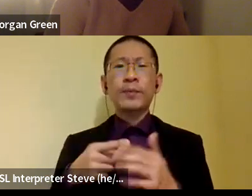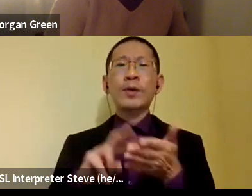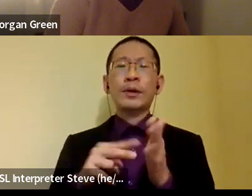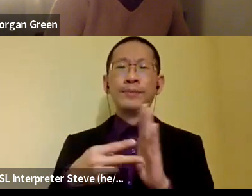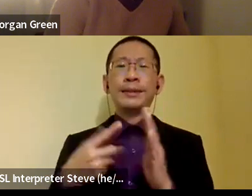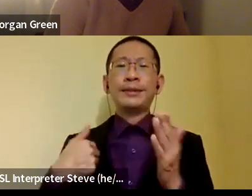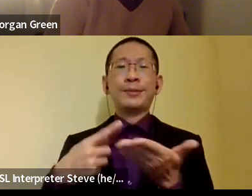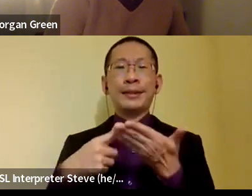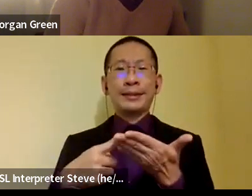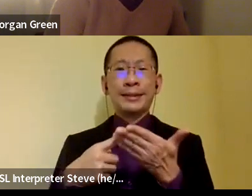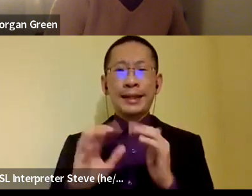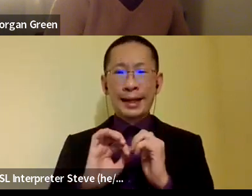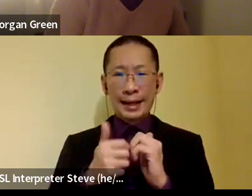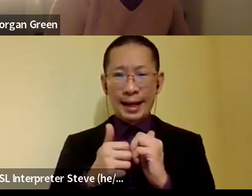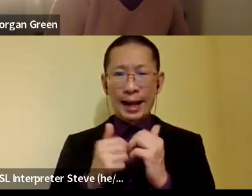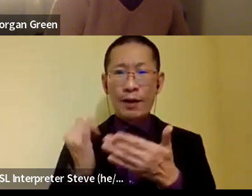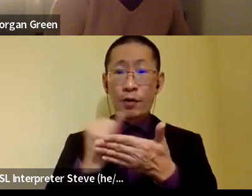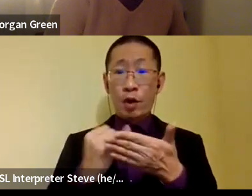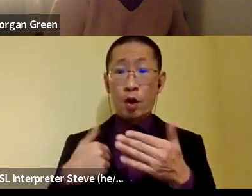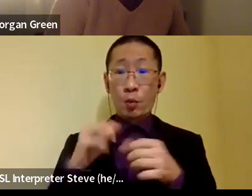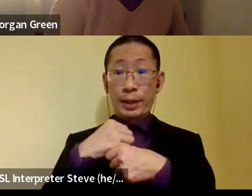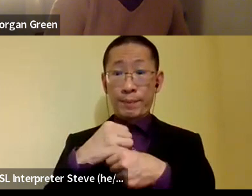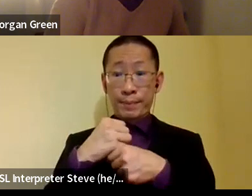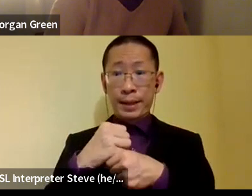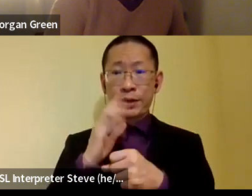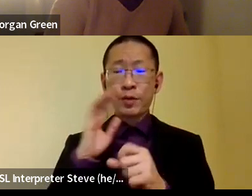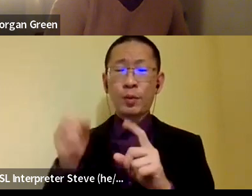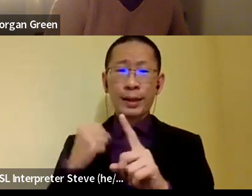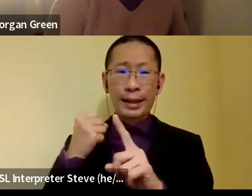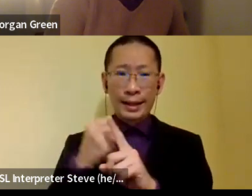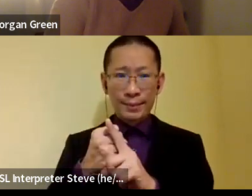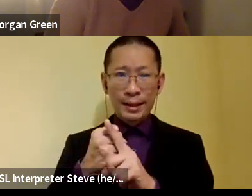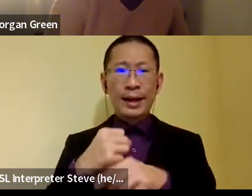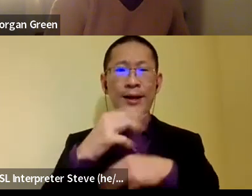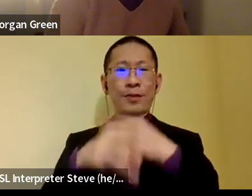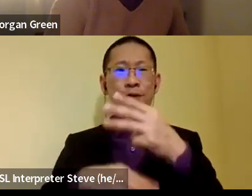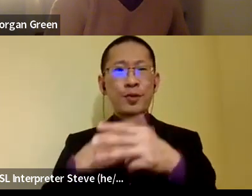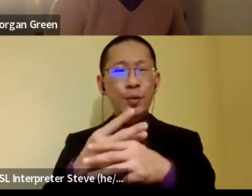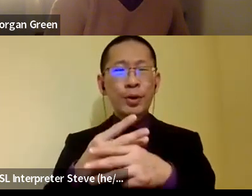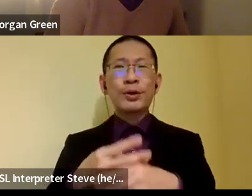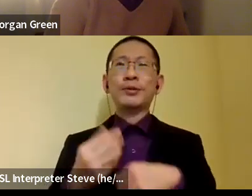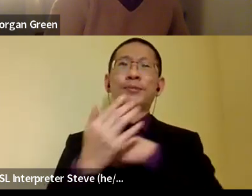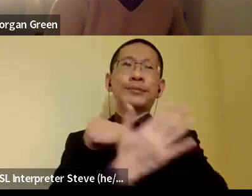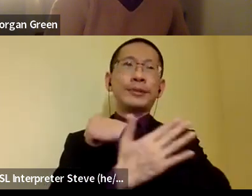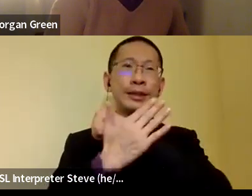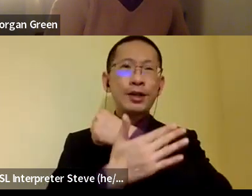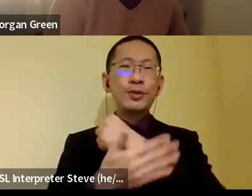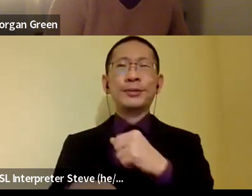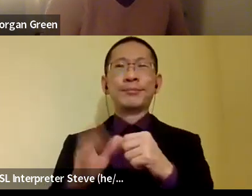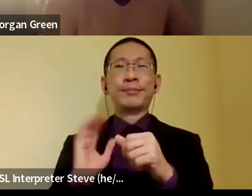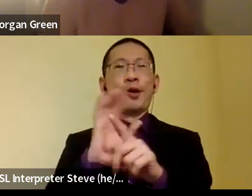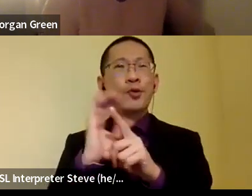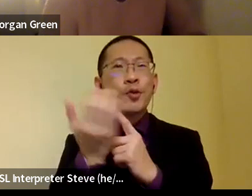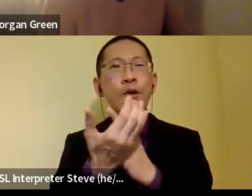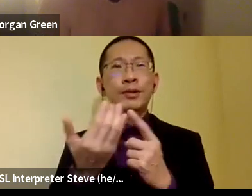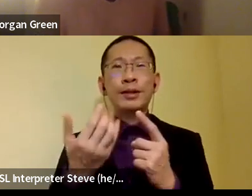about how the art we make is going to impact the world, our country, our culture, but we don't often talk about